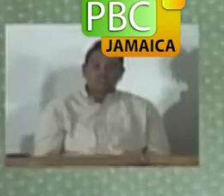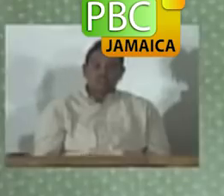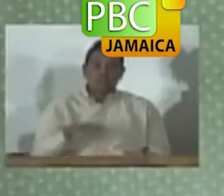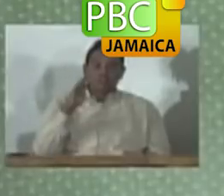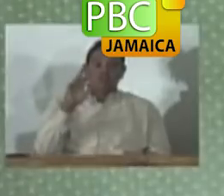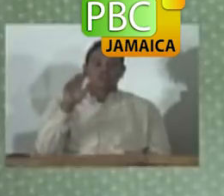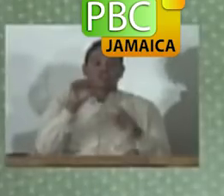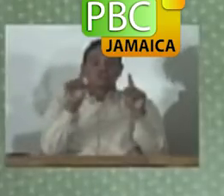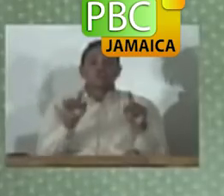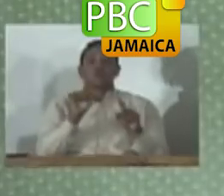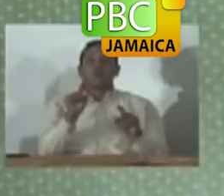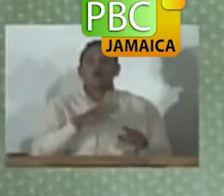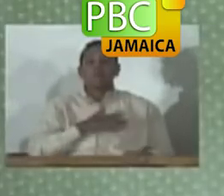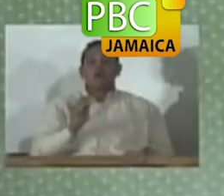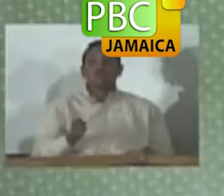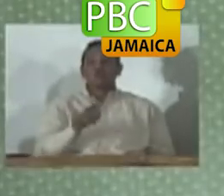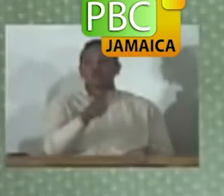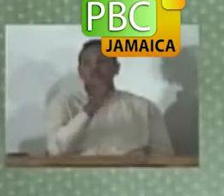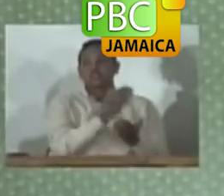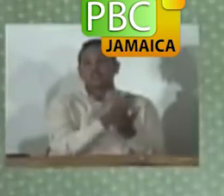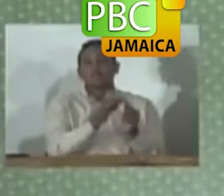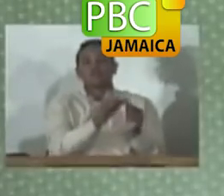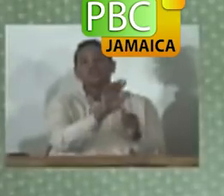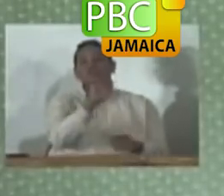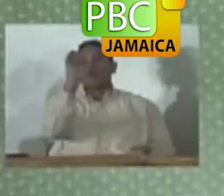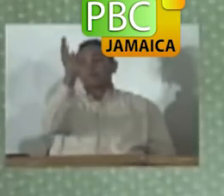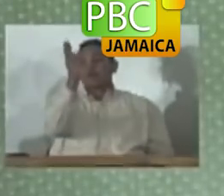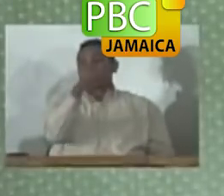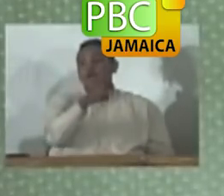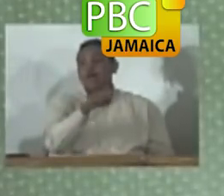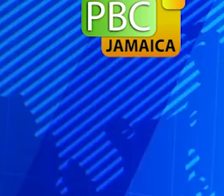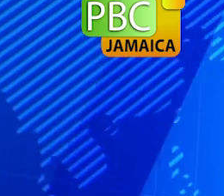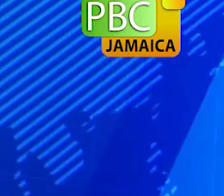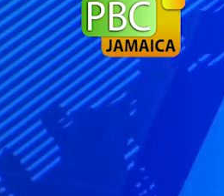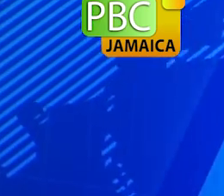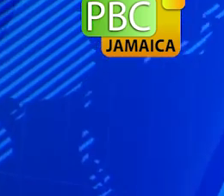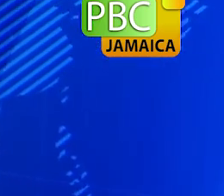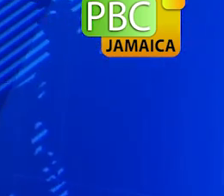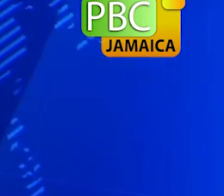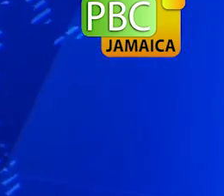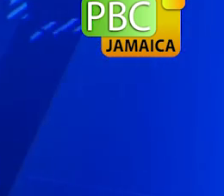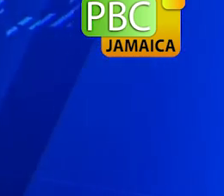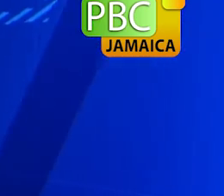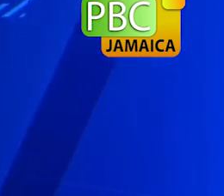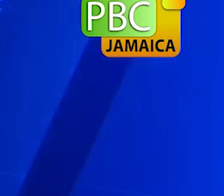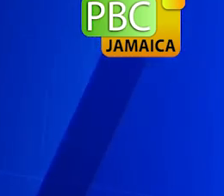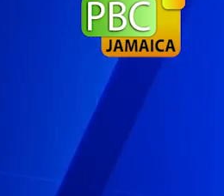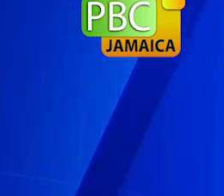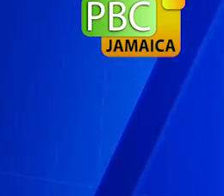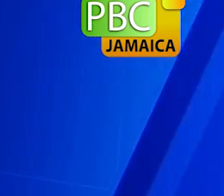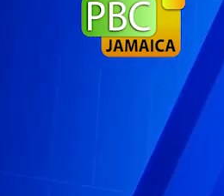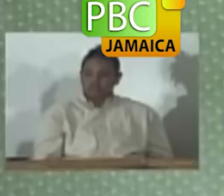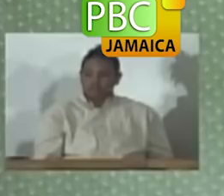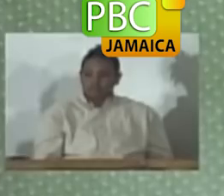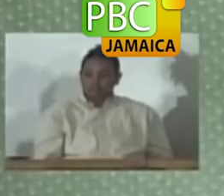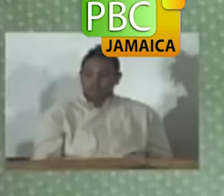43(1), it is my ruling that you discontinue your presentation and resume your seat. And the reaction from the opposition was